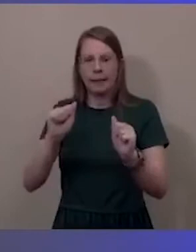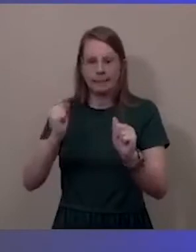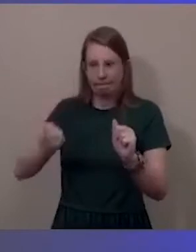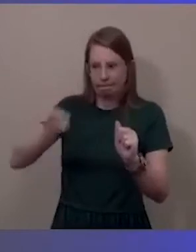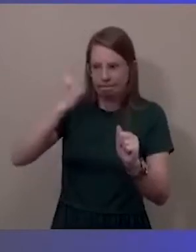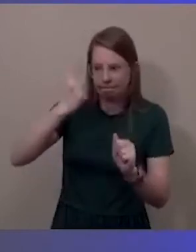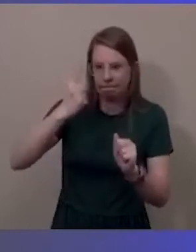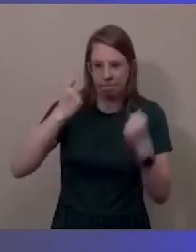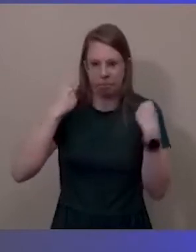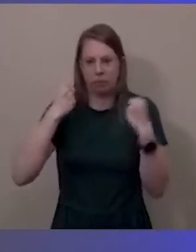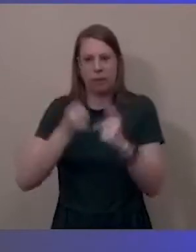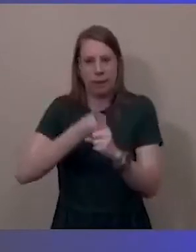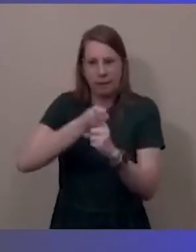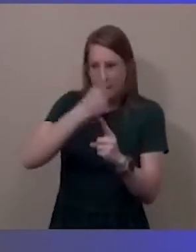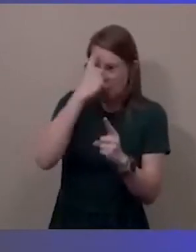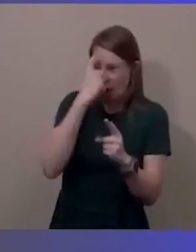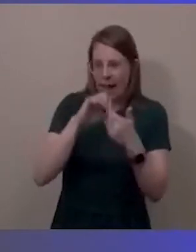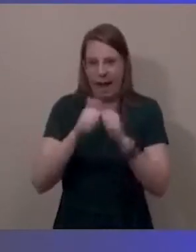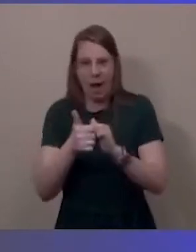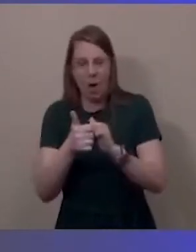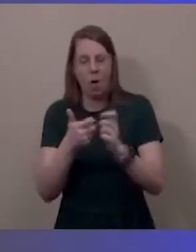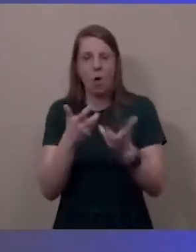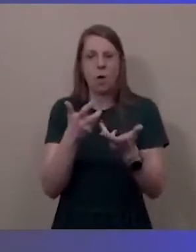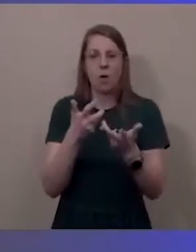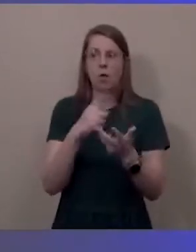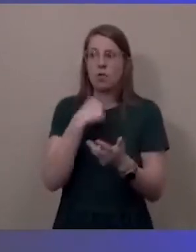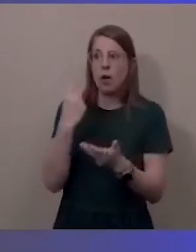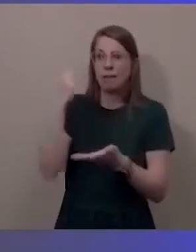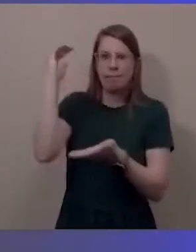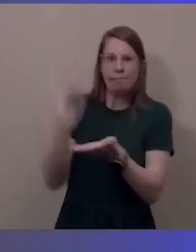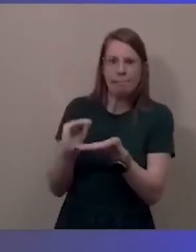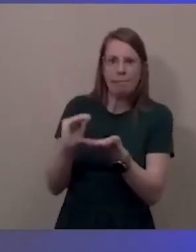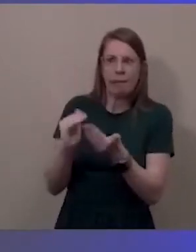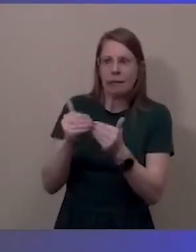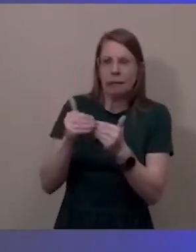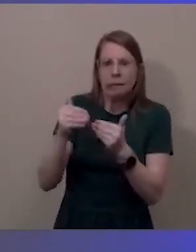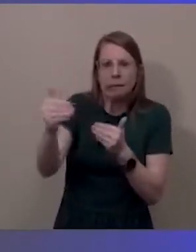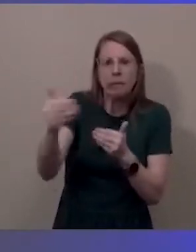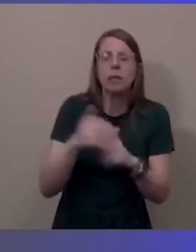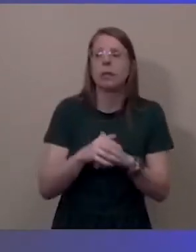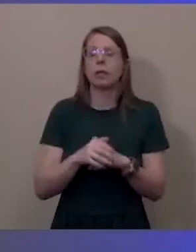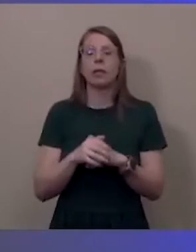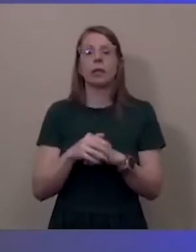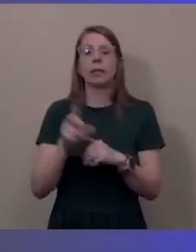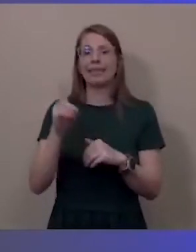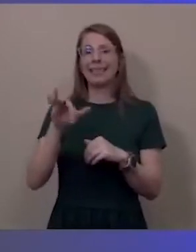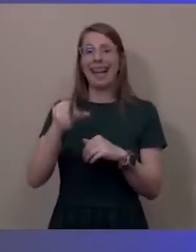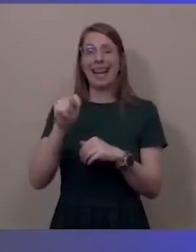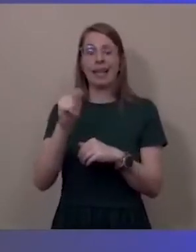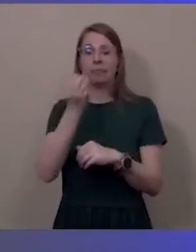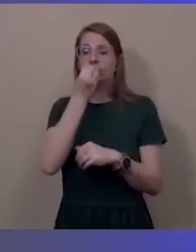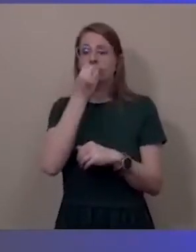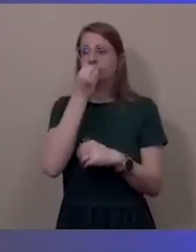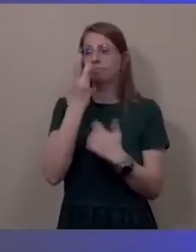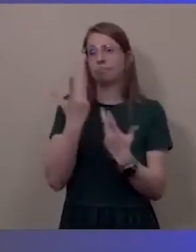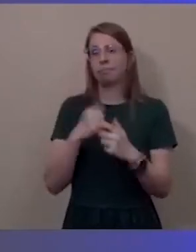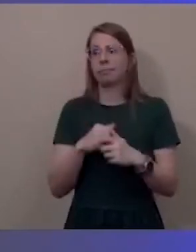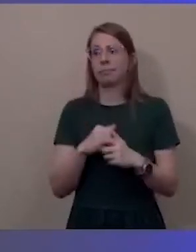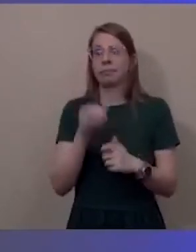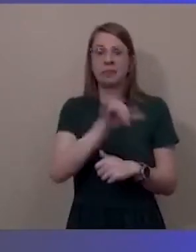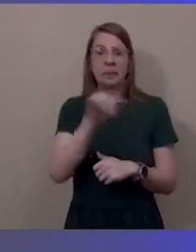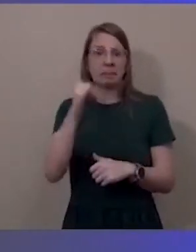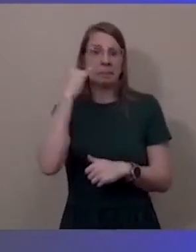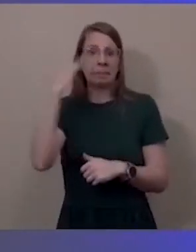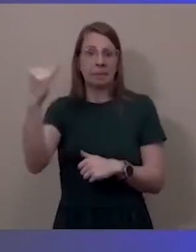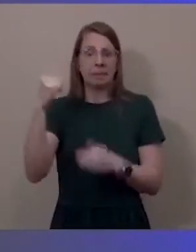how does exercise impact the brain, and can it reduce somebody's risk long term. Diet, in the same manner, we've